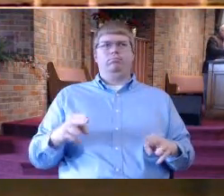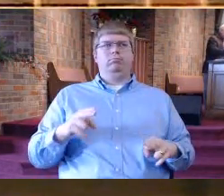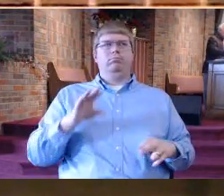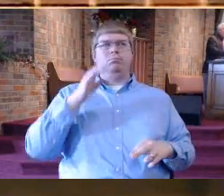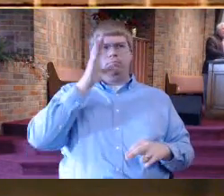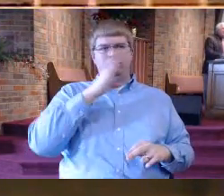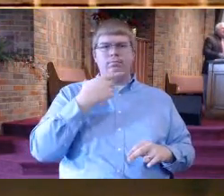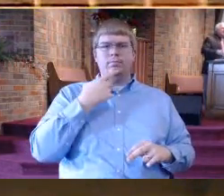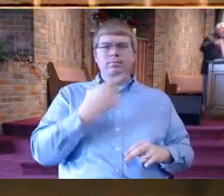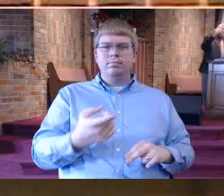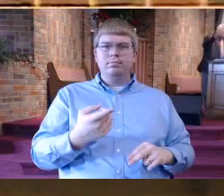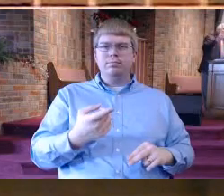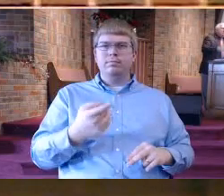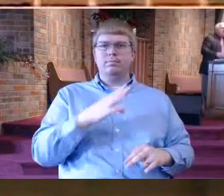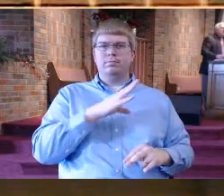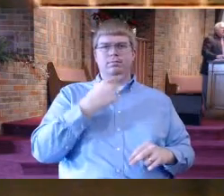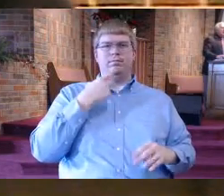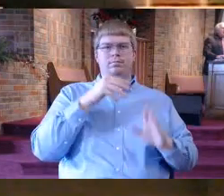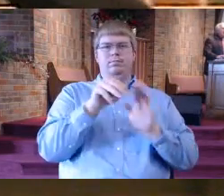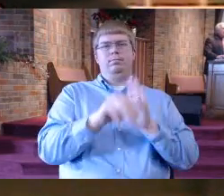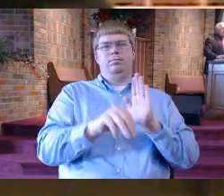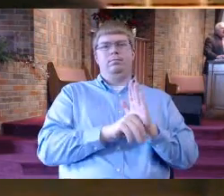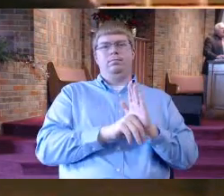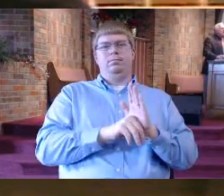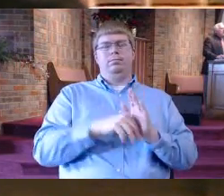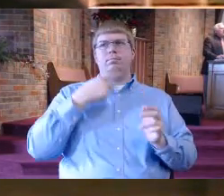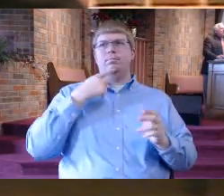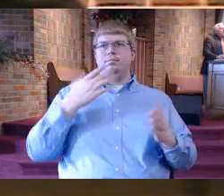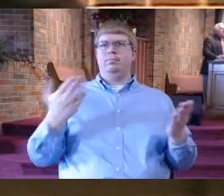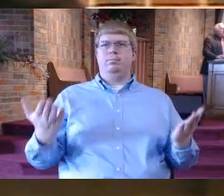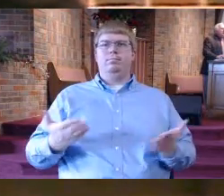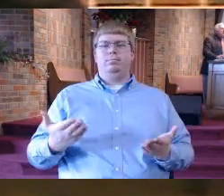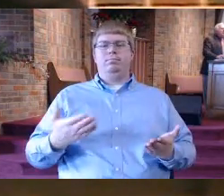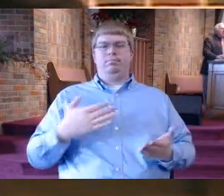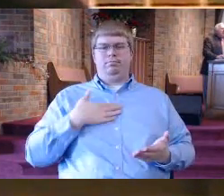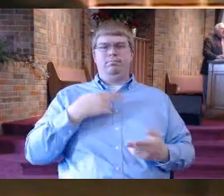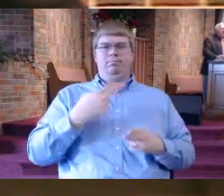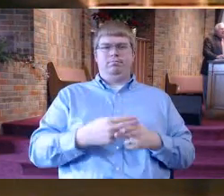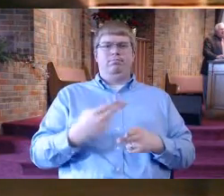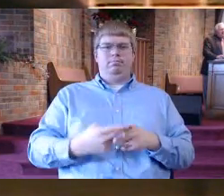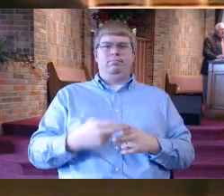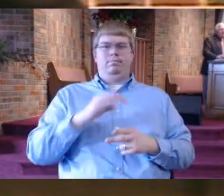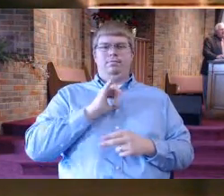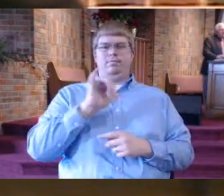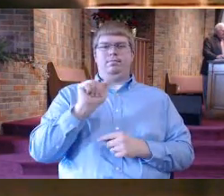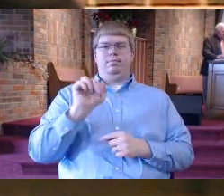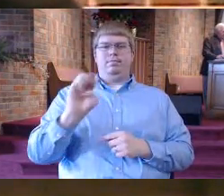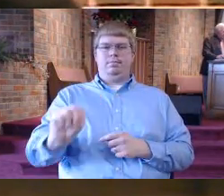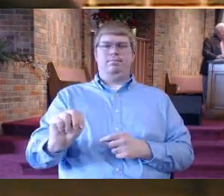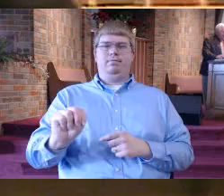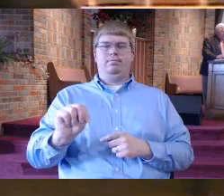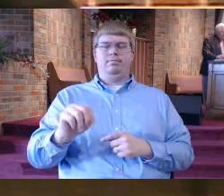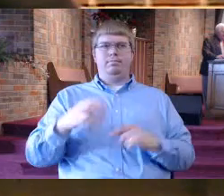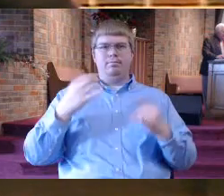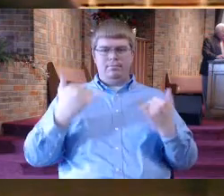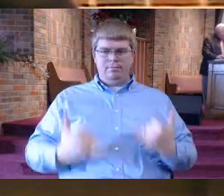here's my name. In fact, God said everything there is about life.